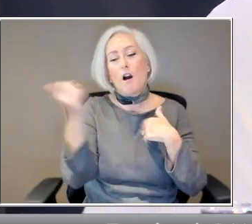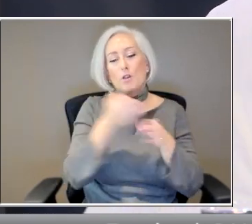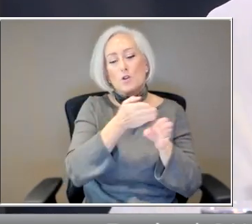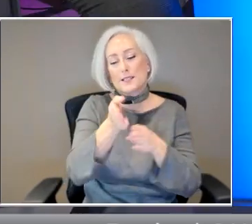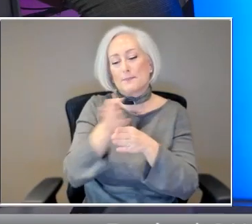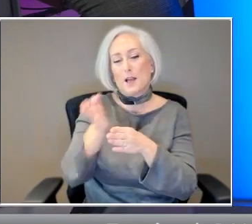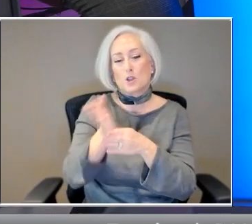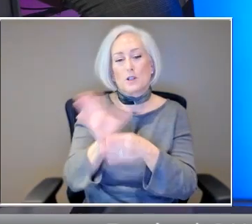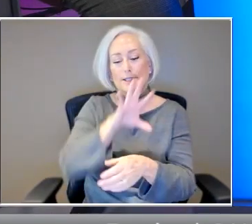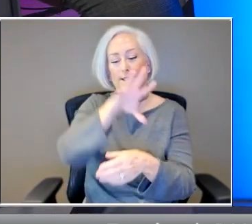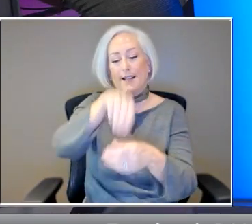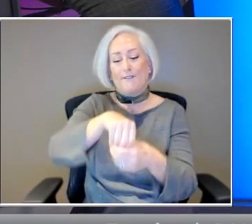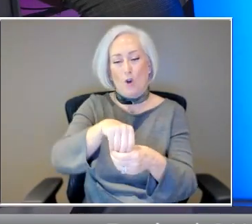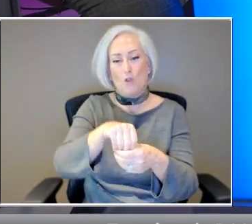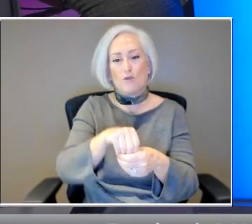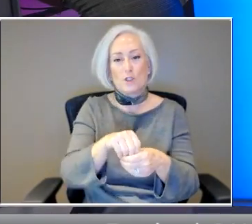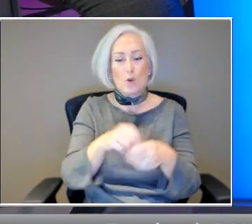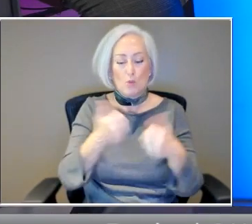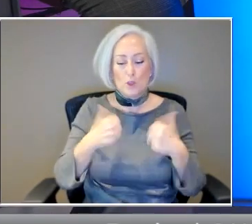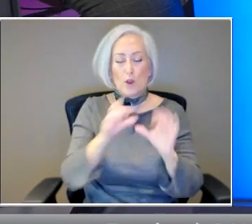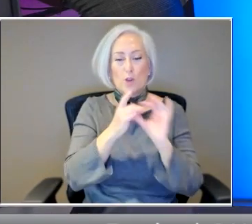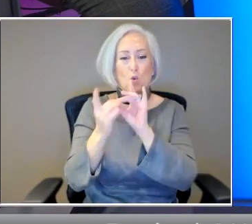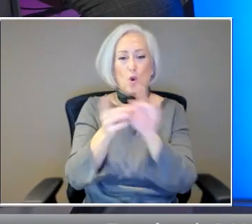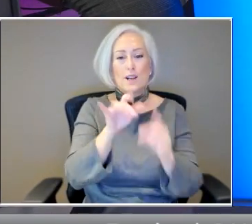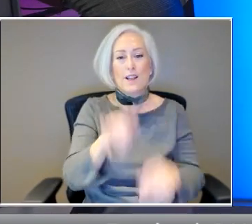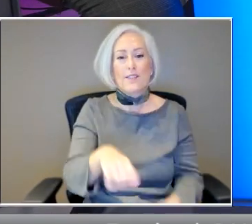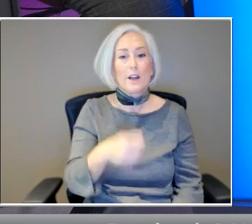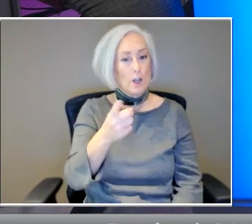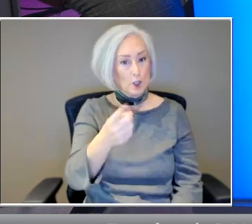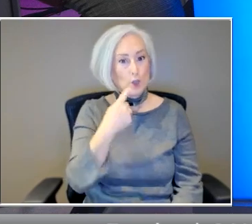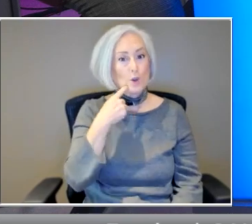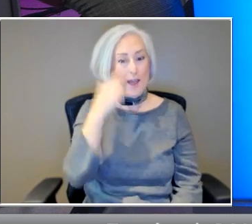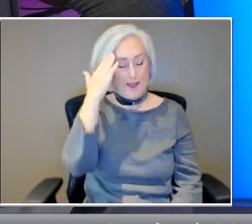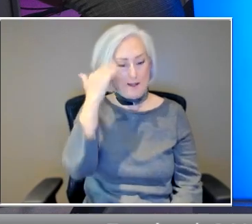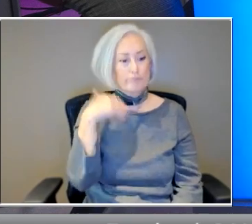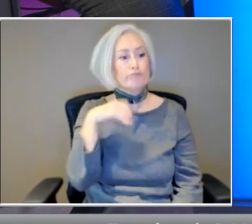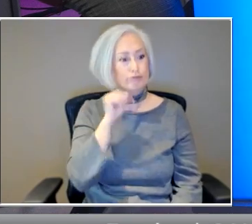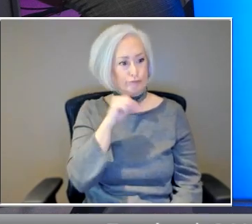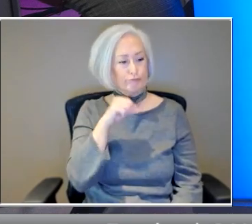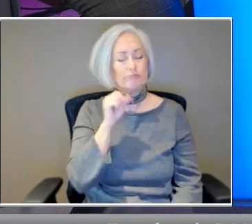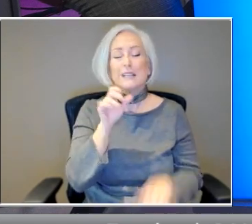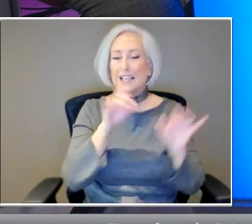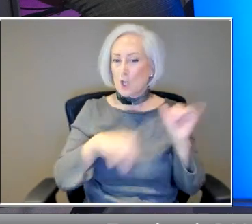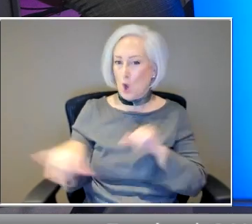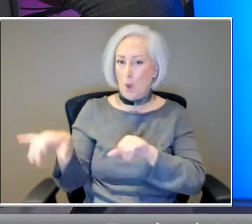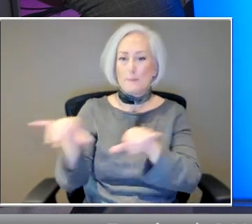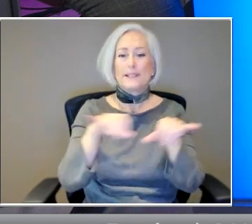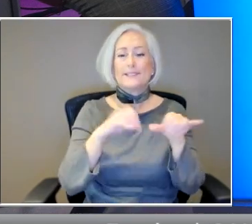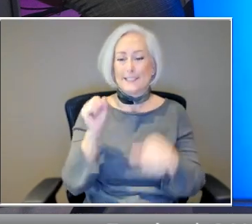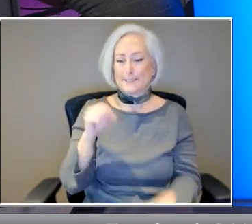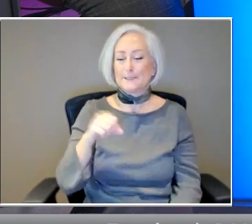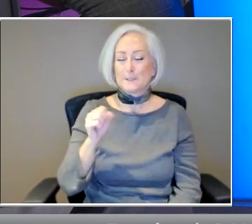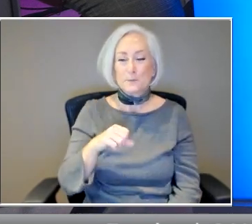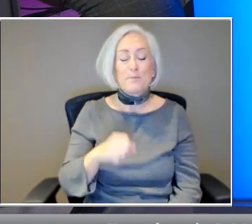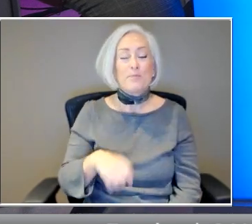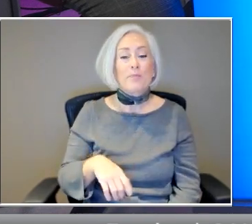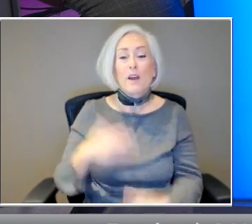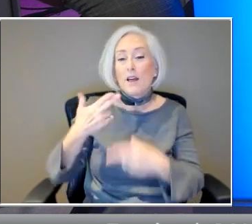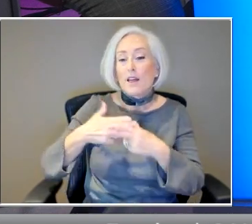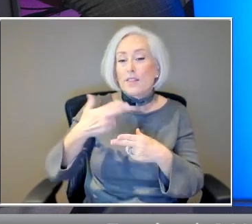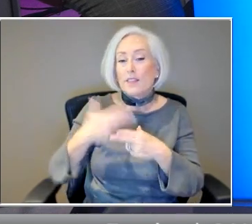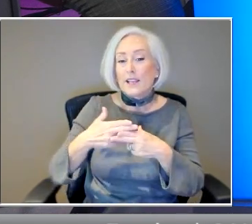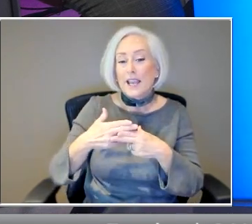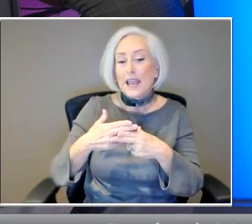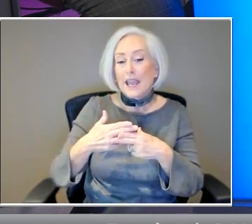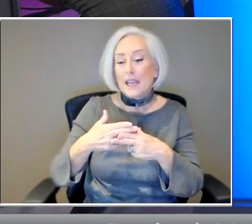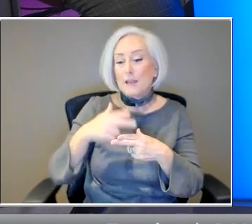and that's what nodding. we try to coordinate. You're nodding your head yes Yeah, as well. very common. That's a big Yeah. part of And your... There's a lot. The name of the game in really medical care